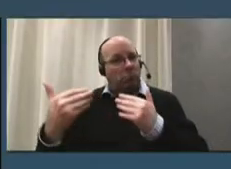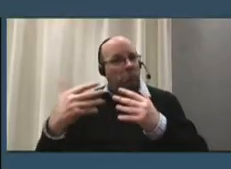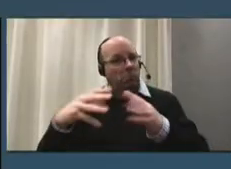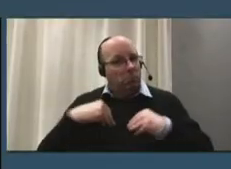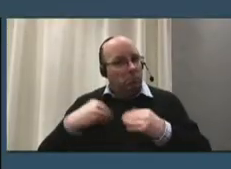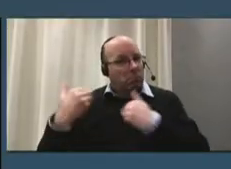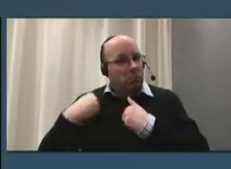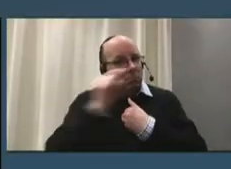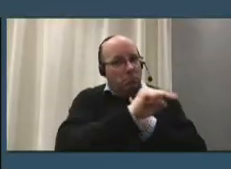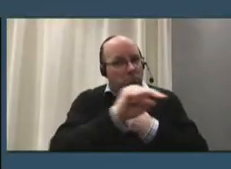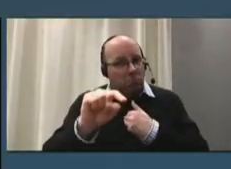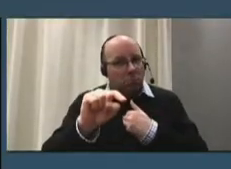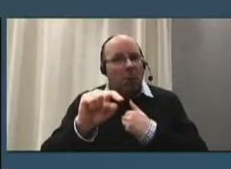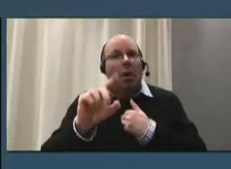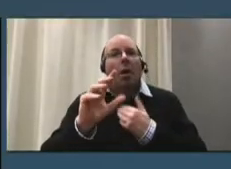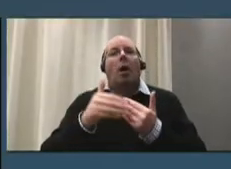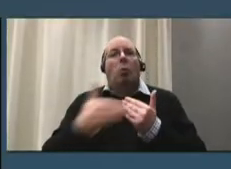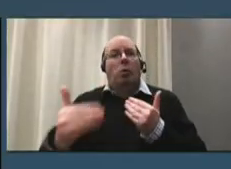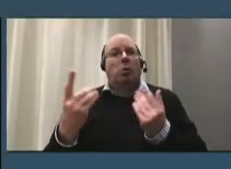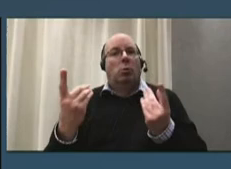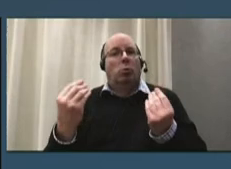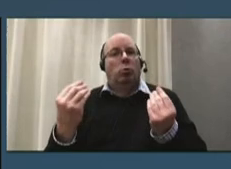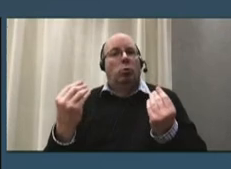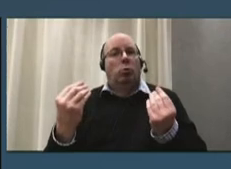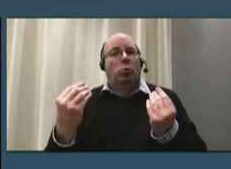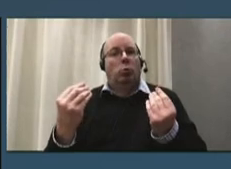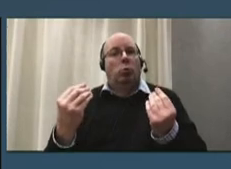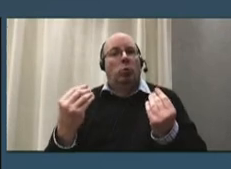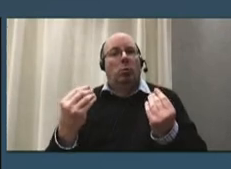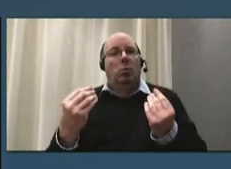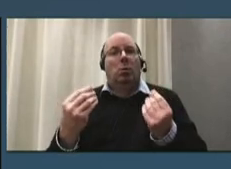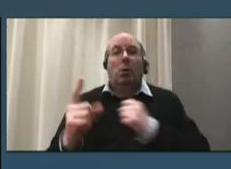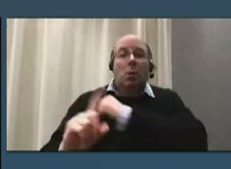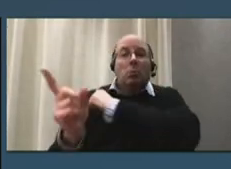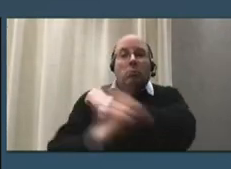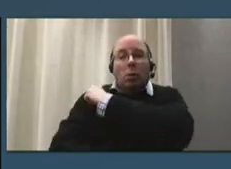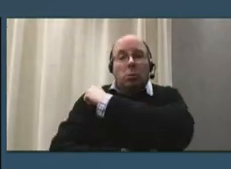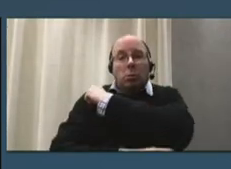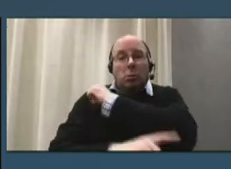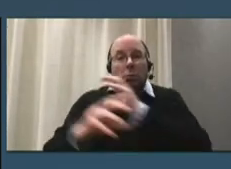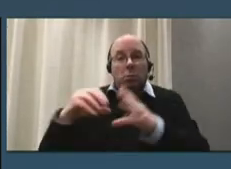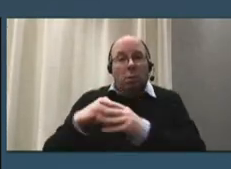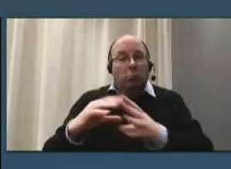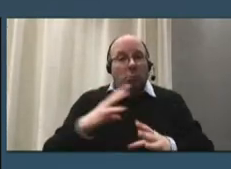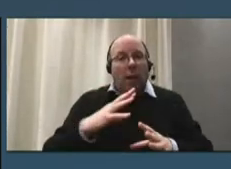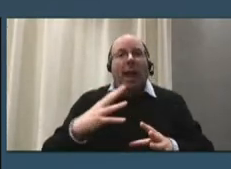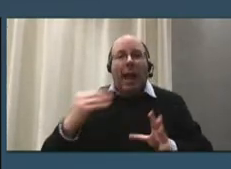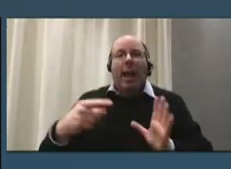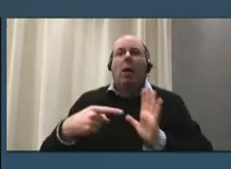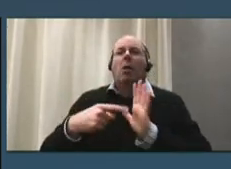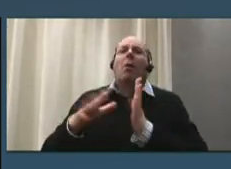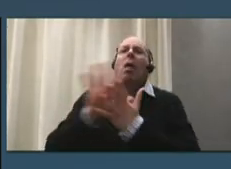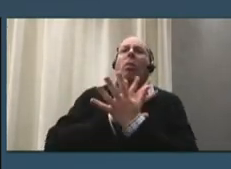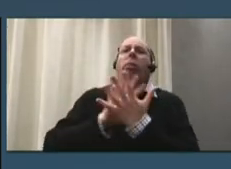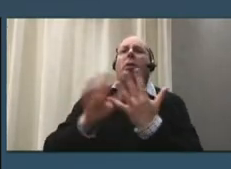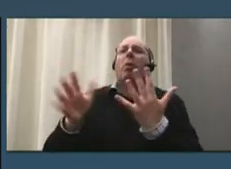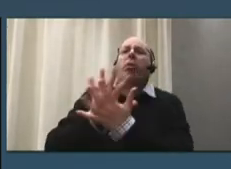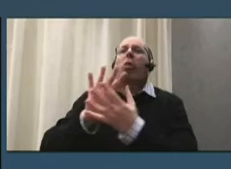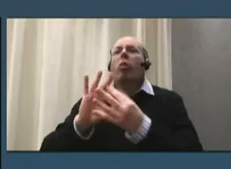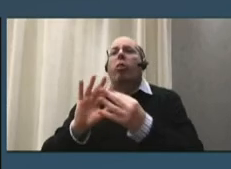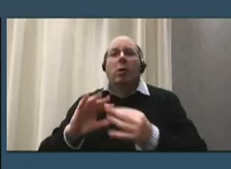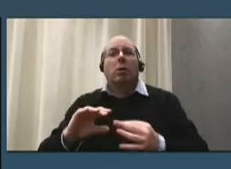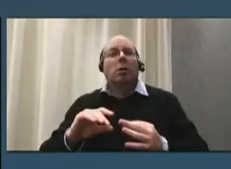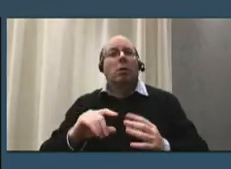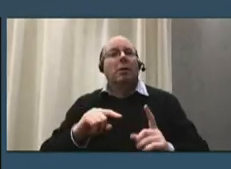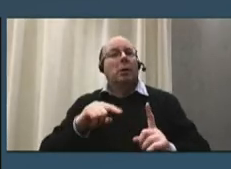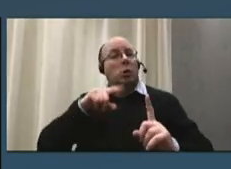situation, if there are consequences that need to be involved, and calling the situation out for what it really is, so that you're having the right conversation and